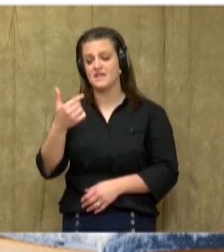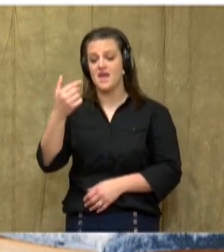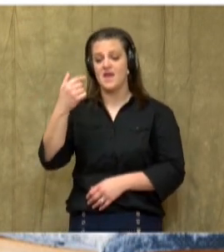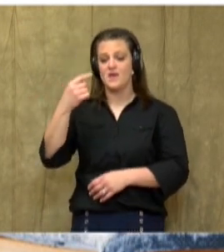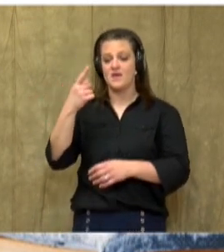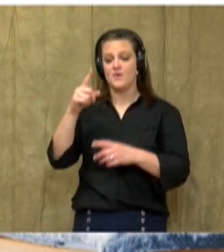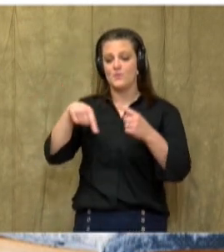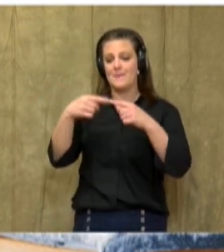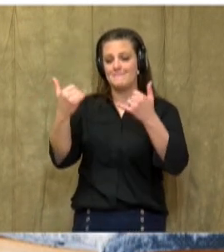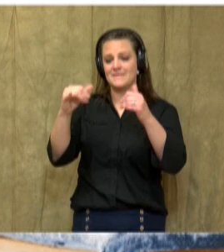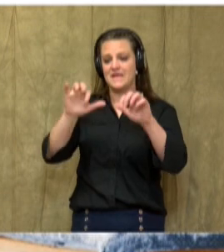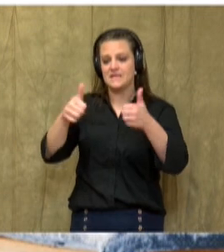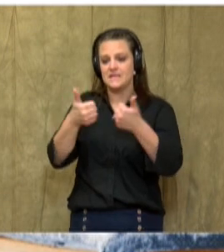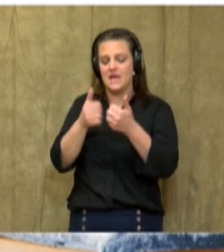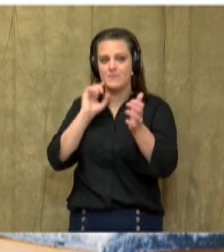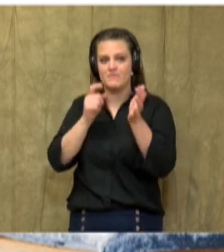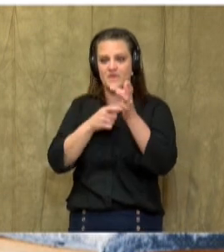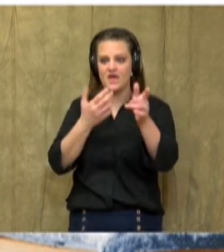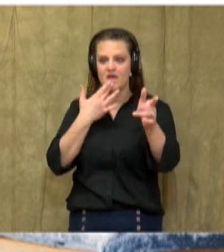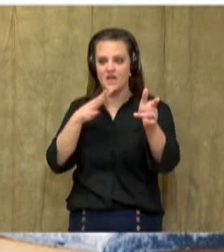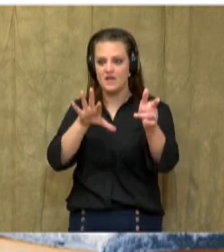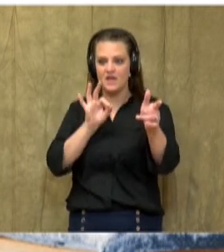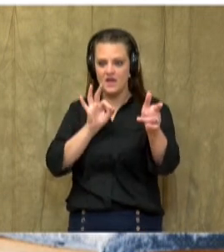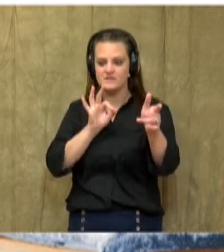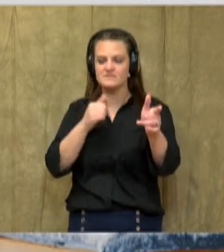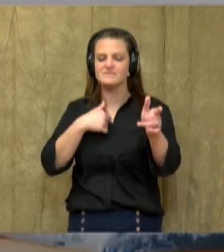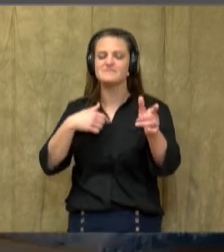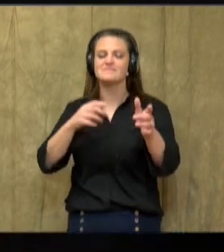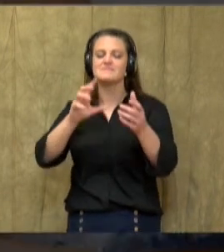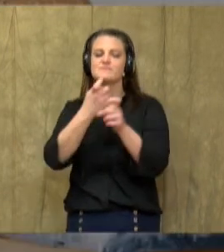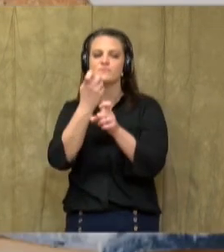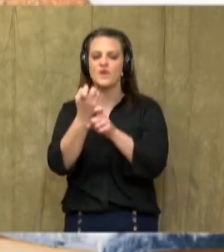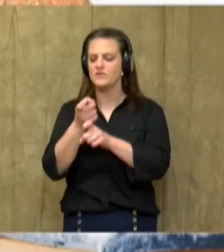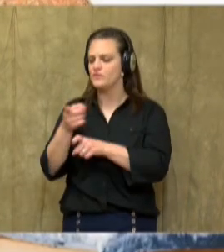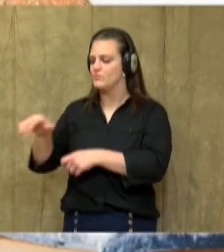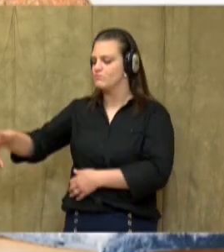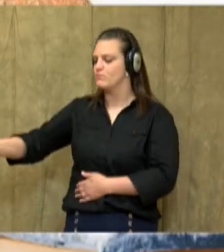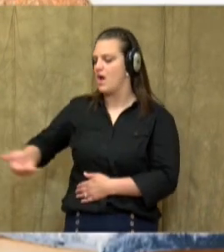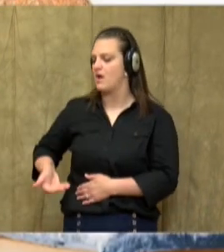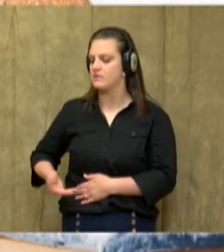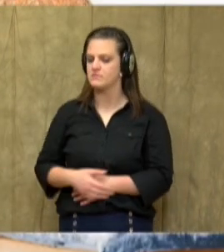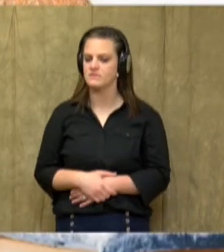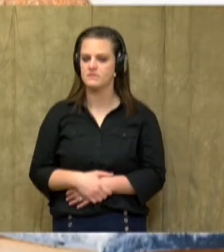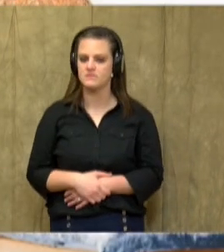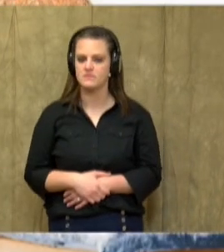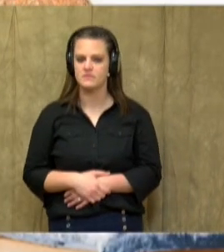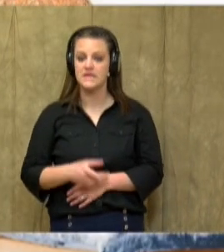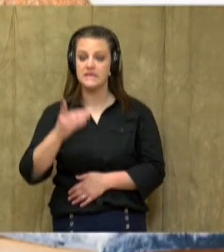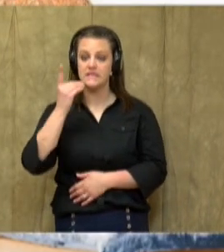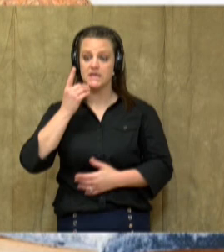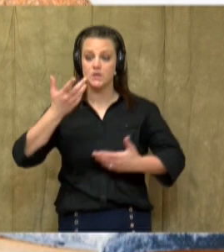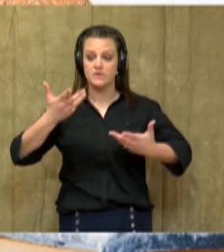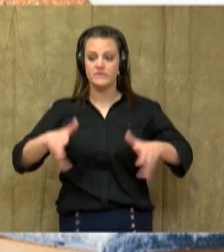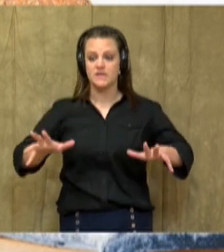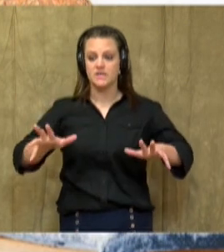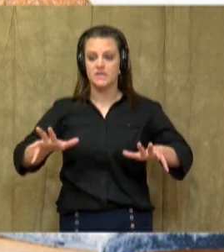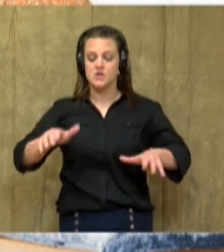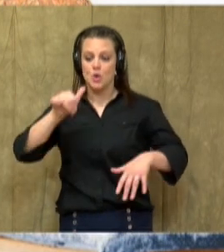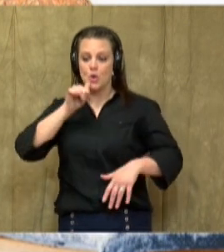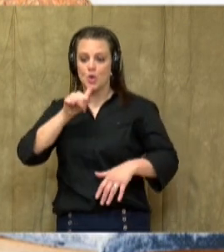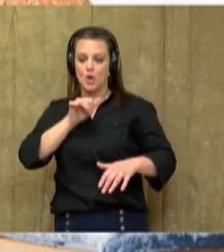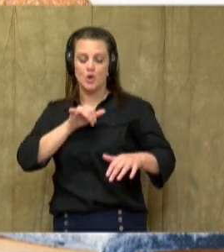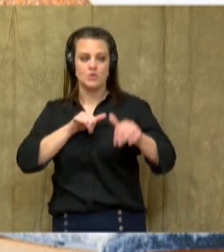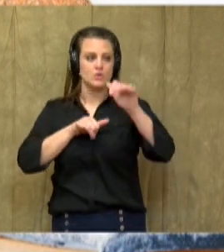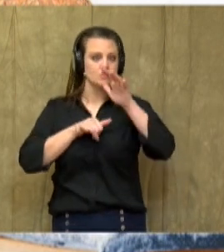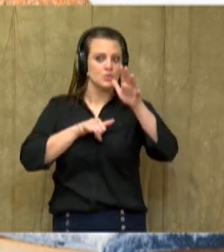Spy. You're hired, said Grandpa. After dinner, Caitlin followed Grandpa Joe